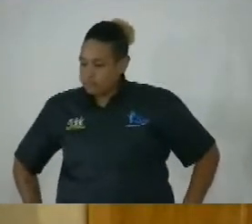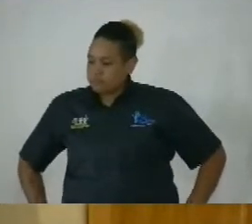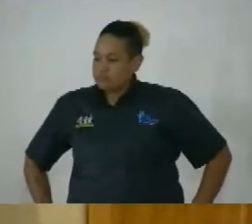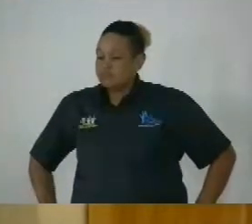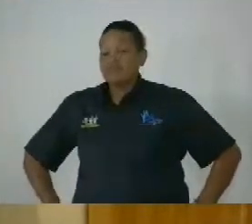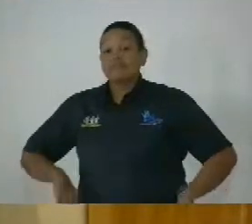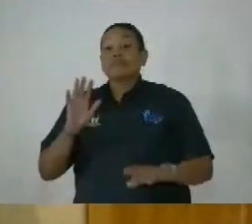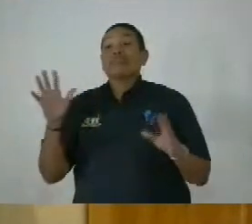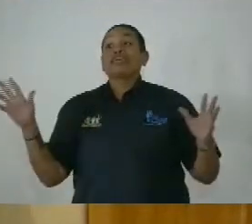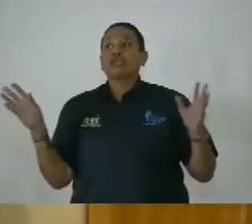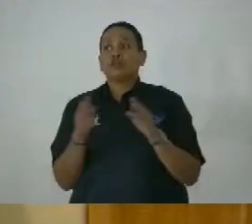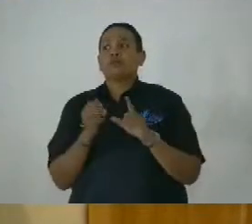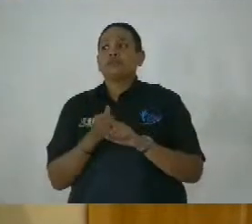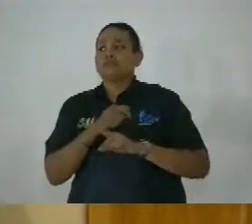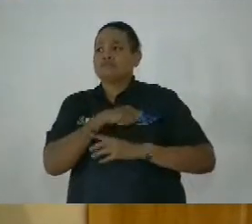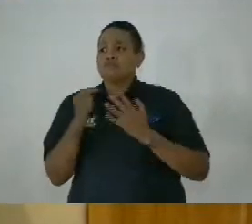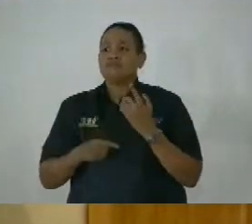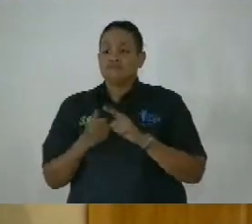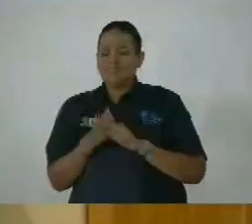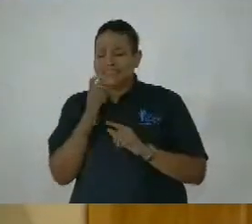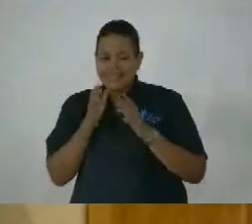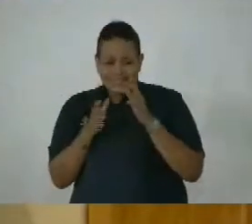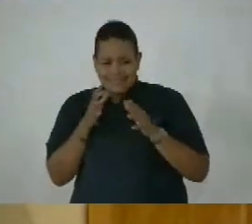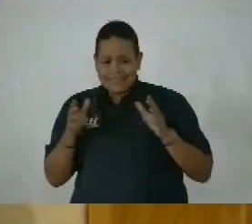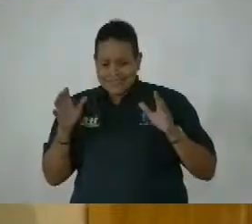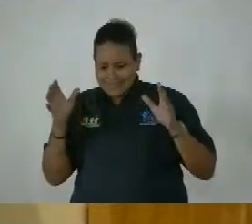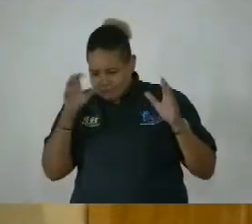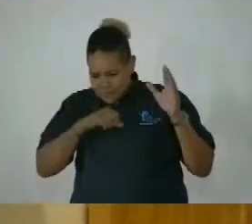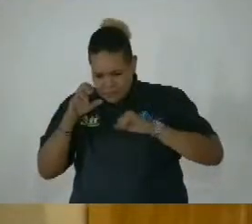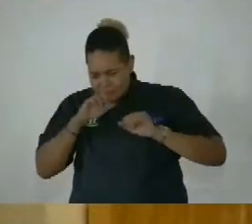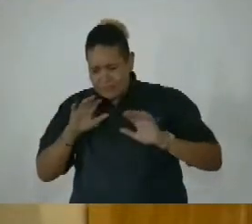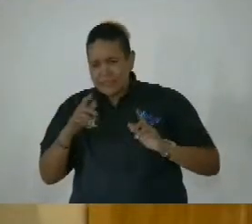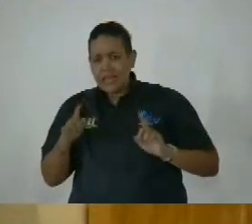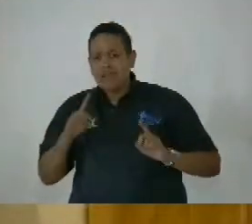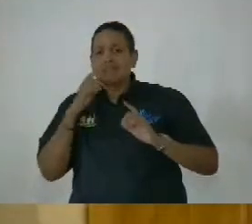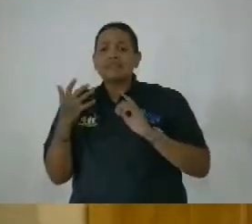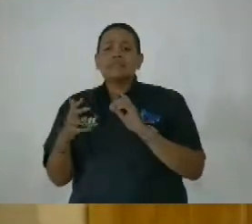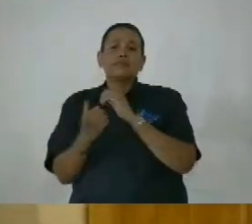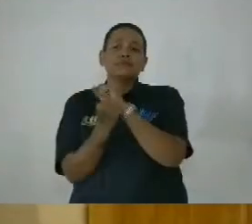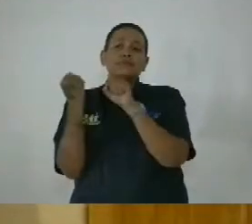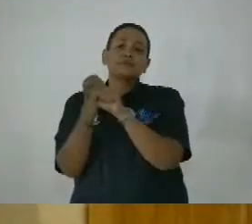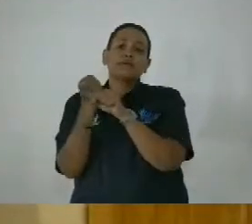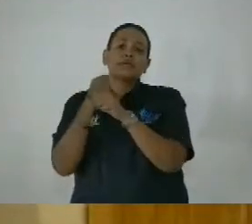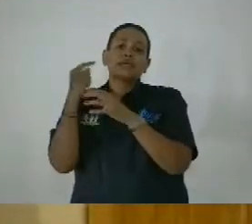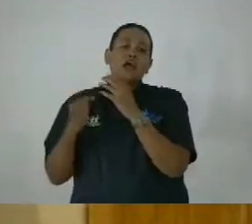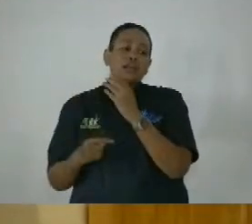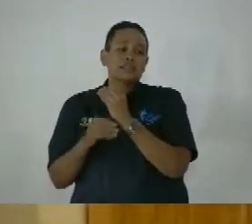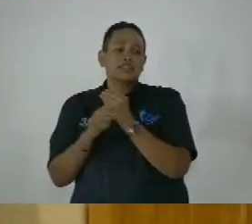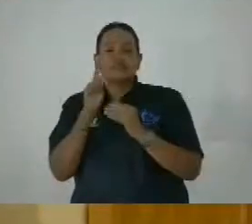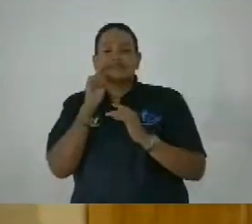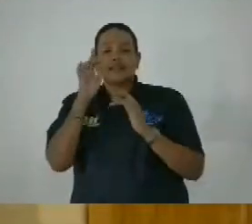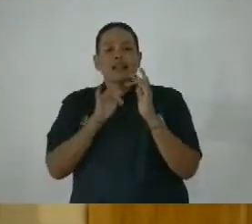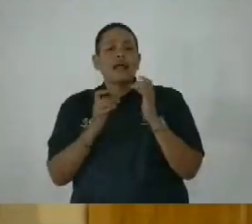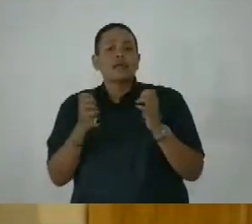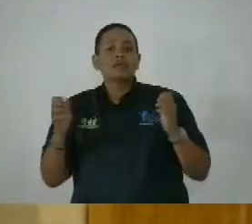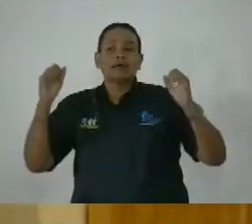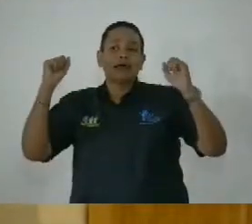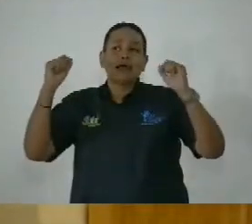The cumulative effect of these deficiencies, Madam Speaker, are poor working conditions, lack of